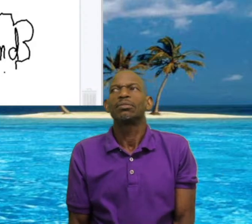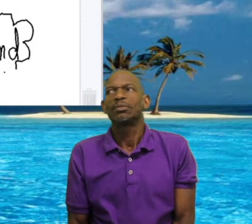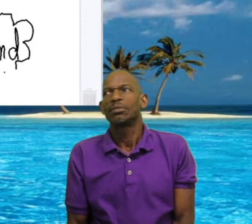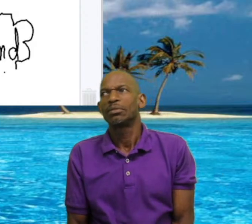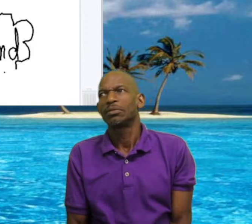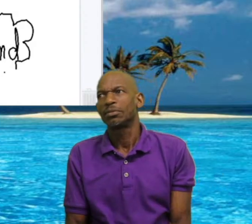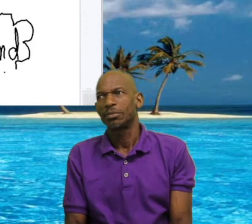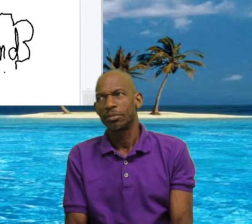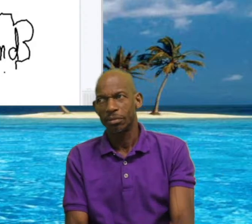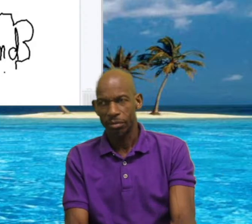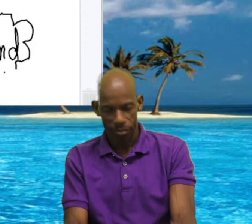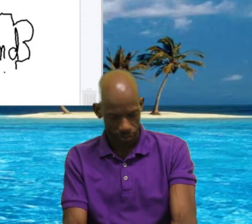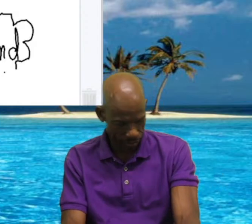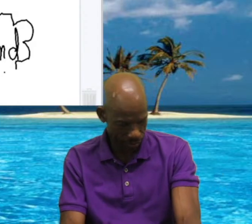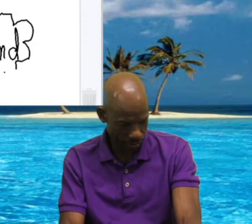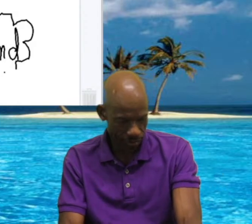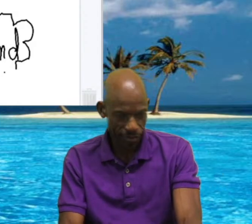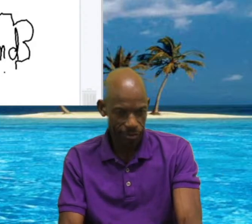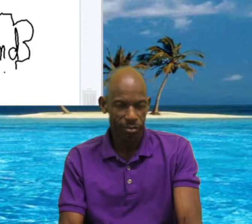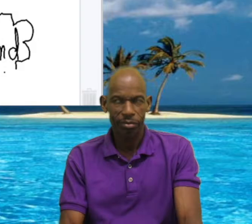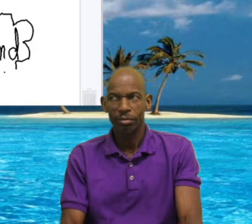Same idea.